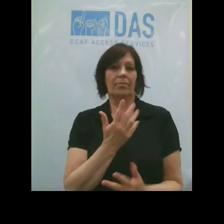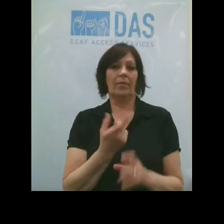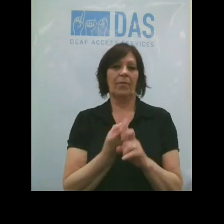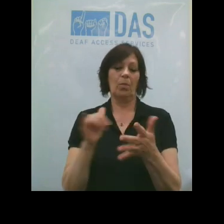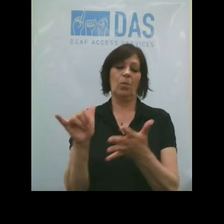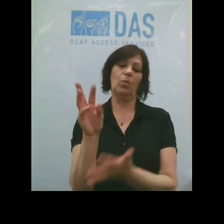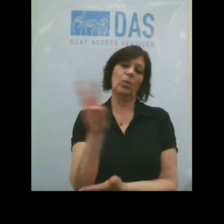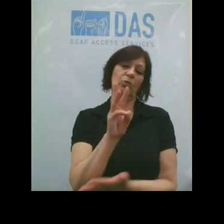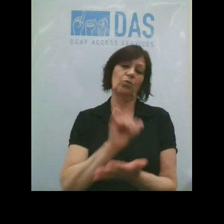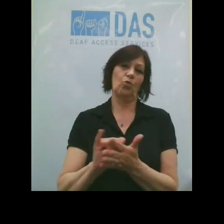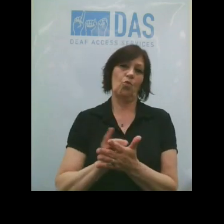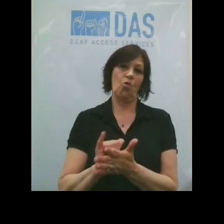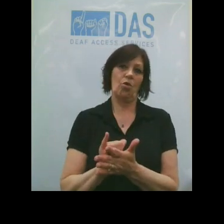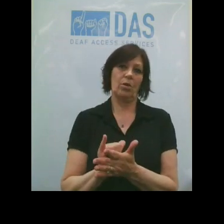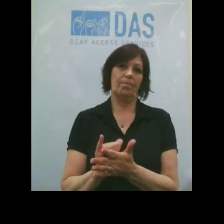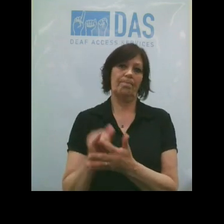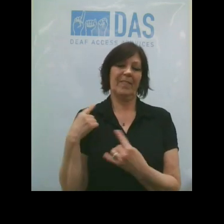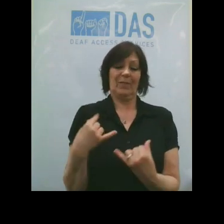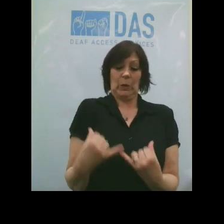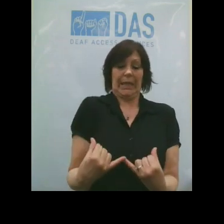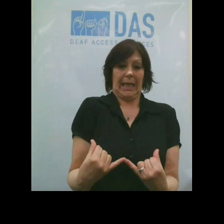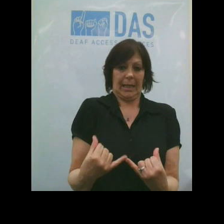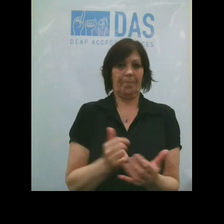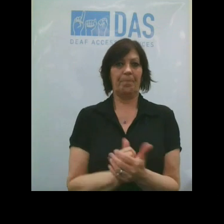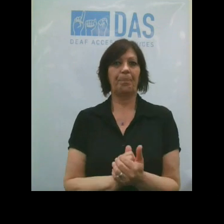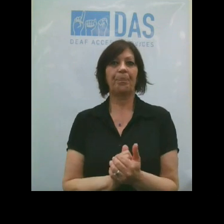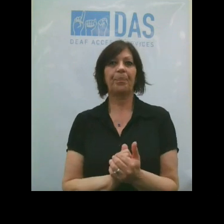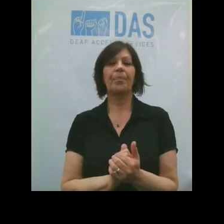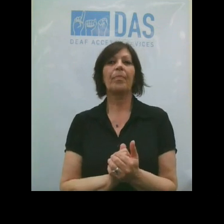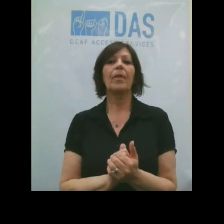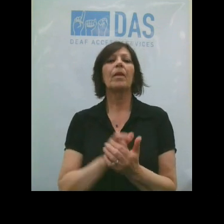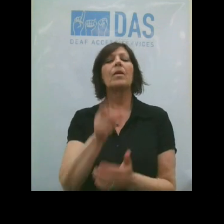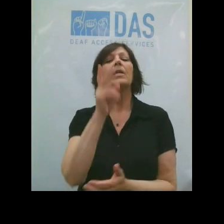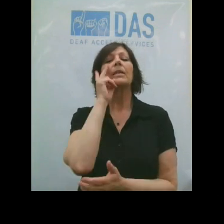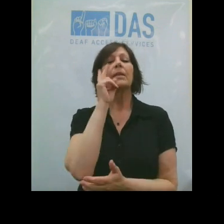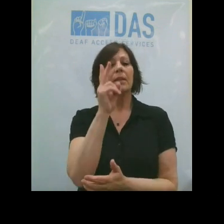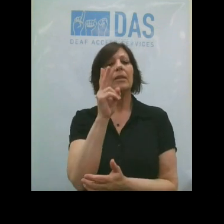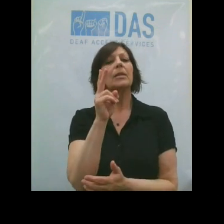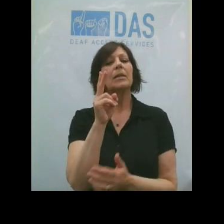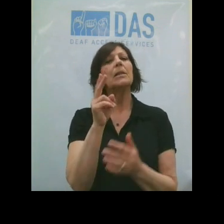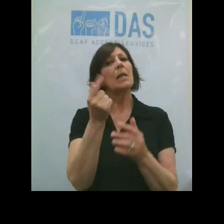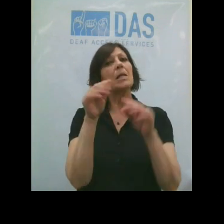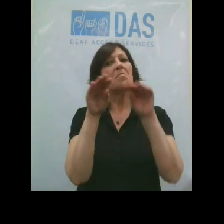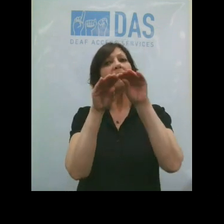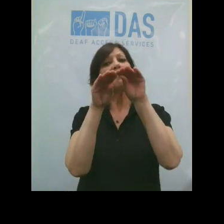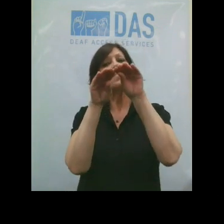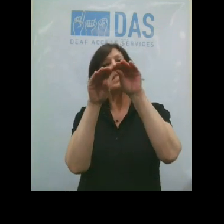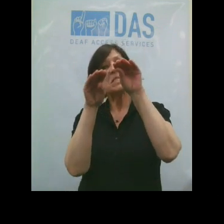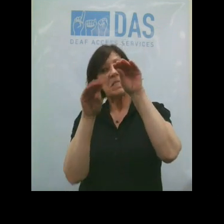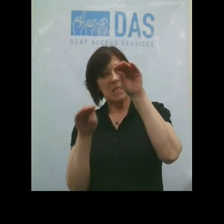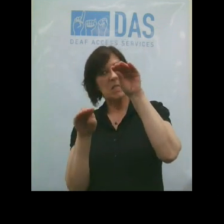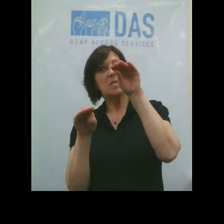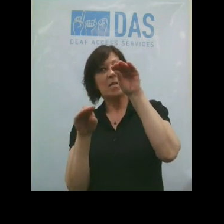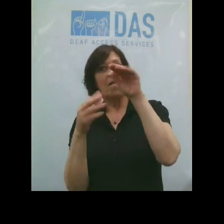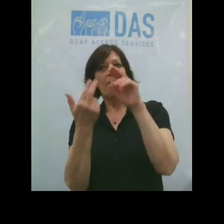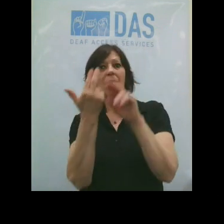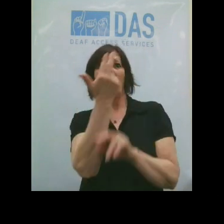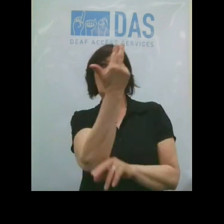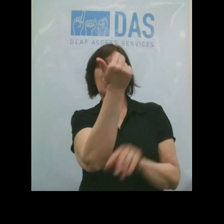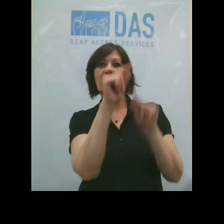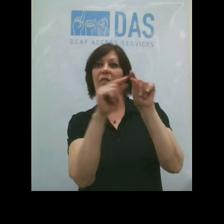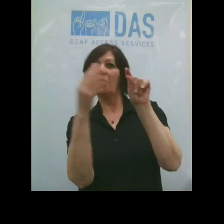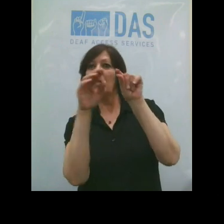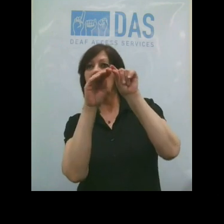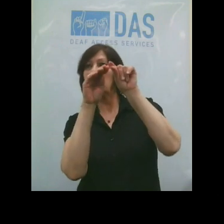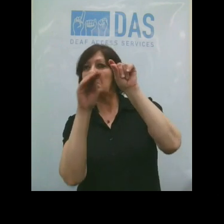of today, which is actually through yesterday, and you'll see there was a nice little decrease from the 13th to the